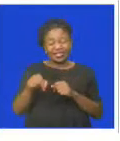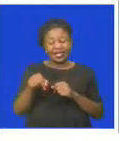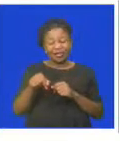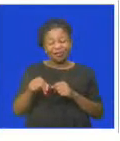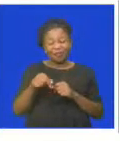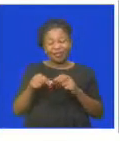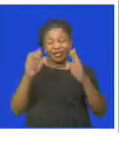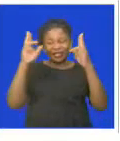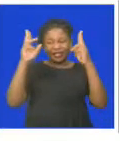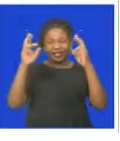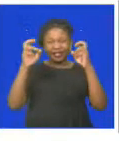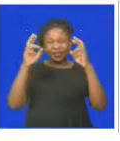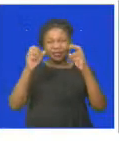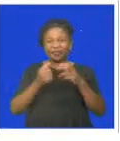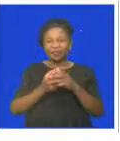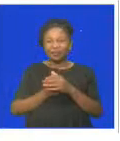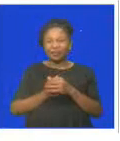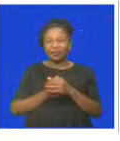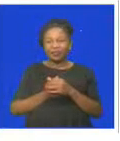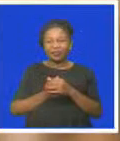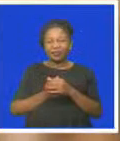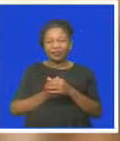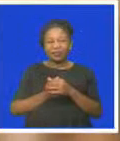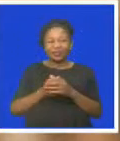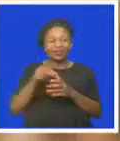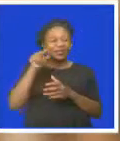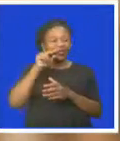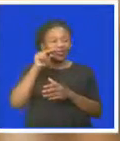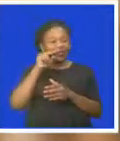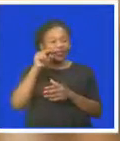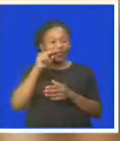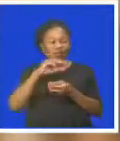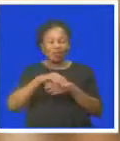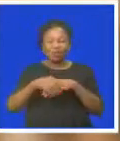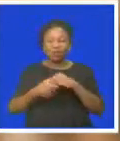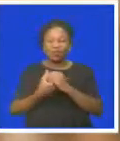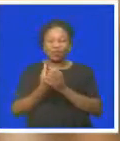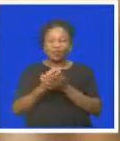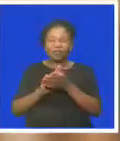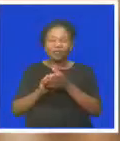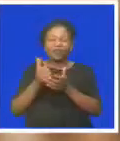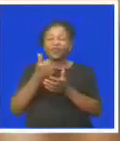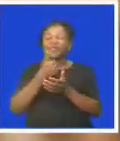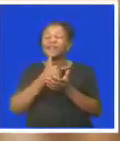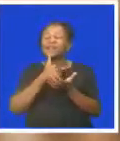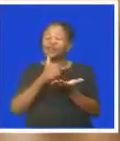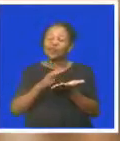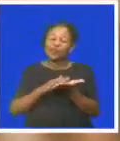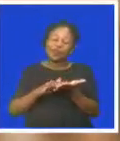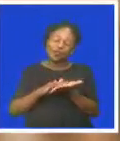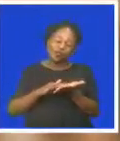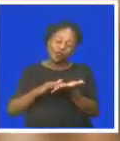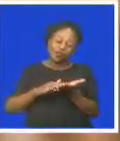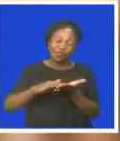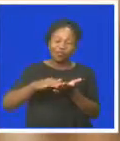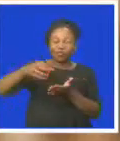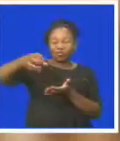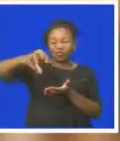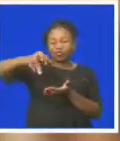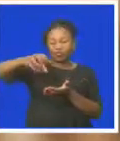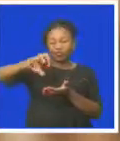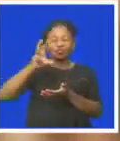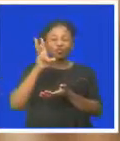learner. Make sure you wash your hands using soap and running water. Remember, my dear